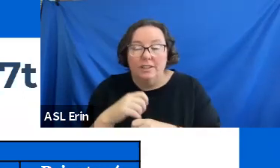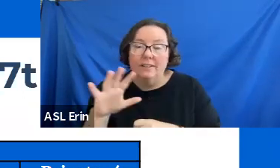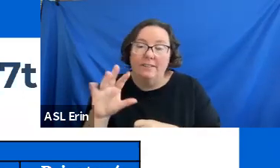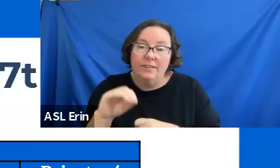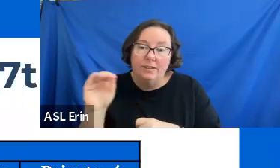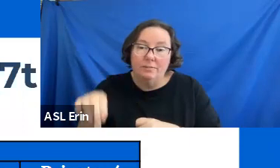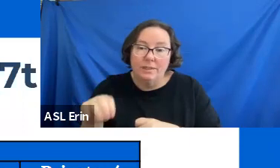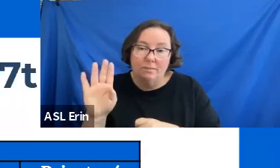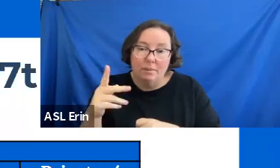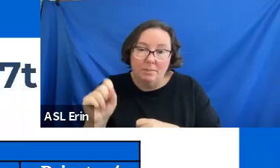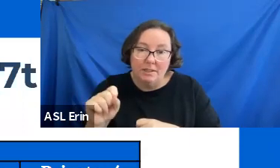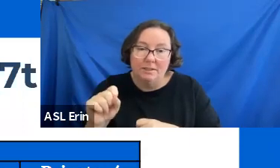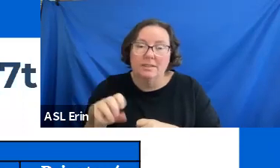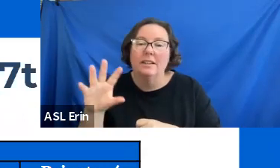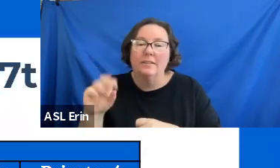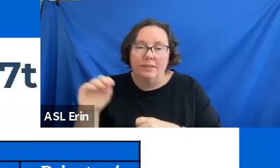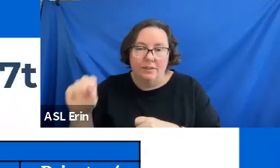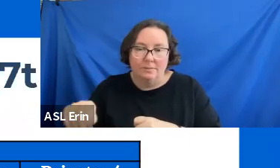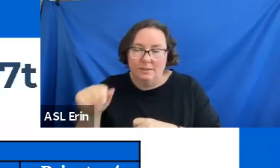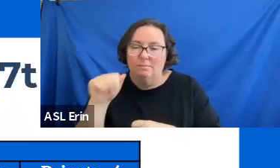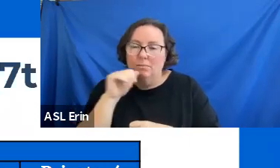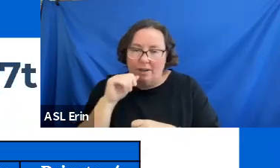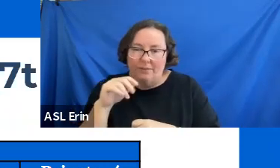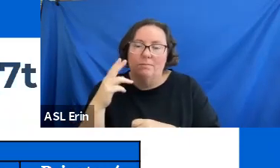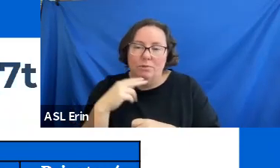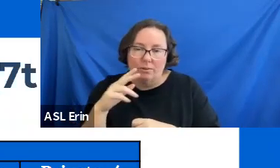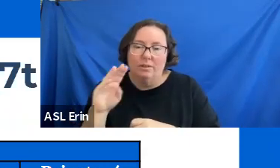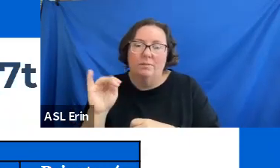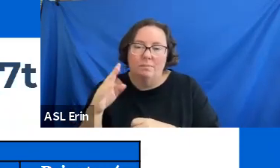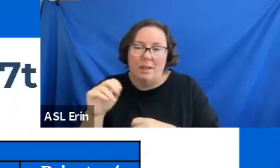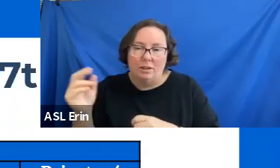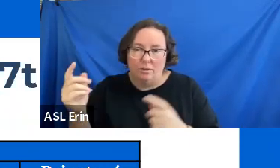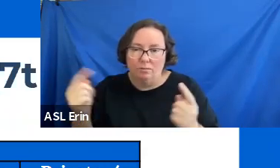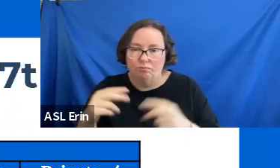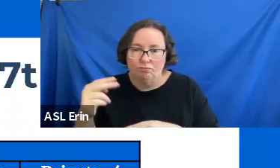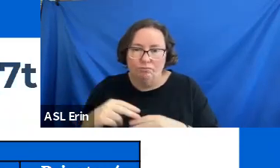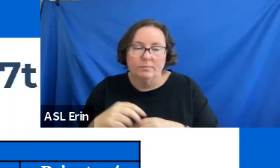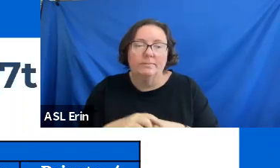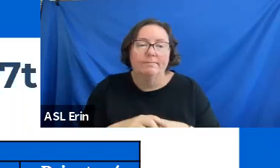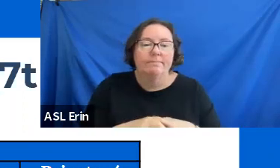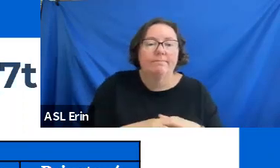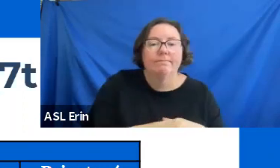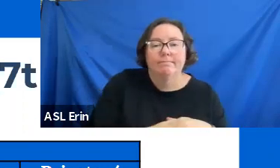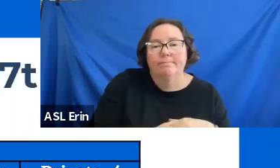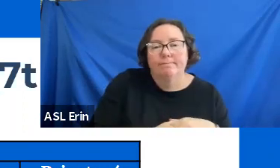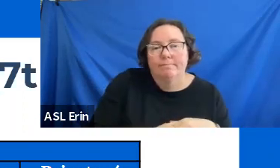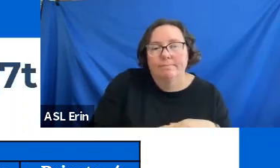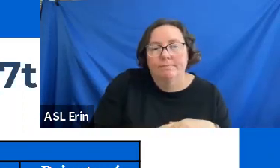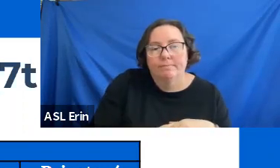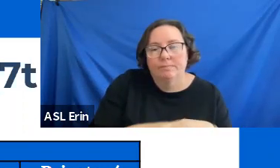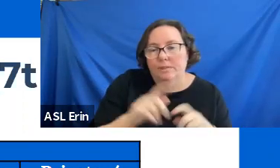BPS, and then 50% were private parochial or METCO. So just give you a minute to look at the table.